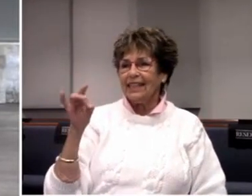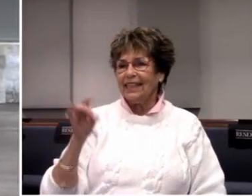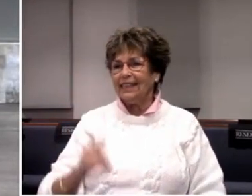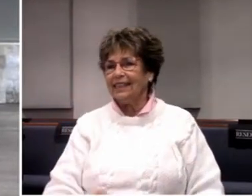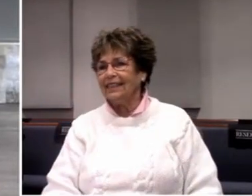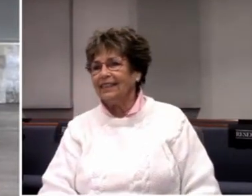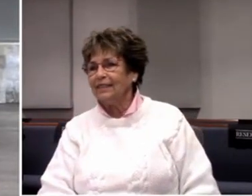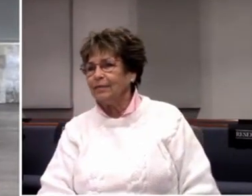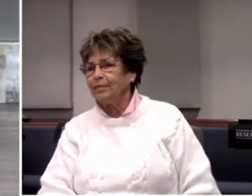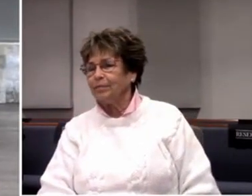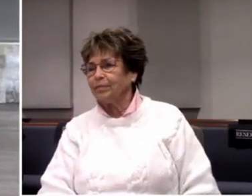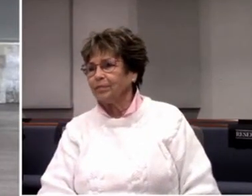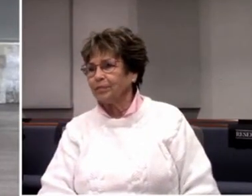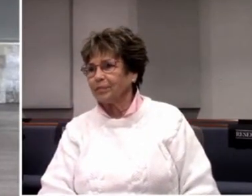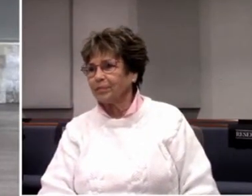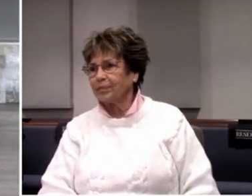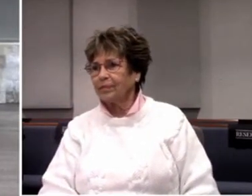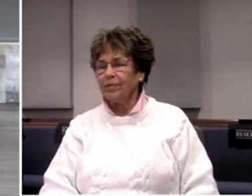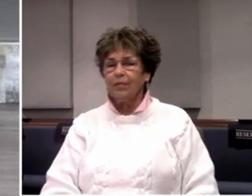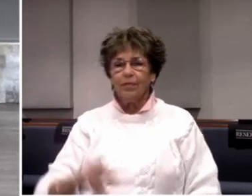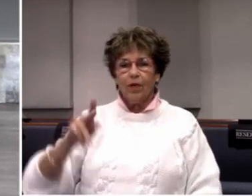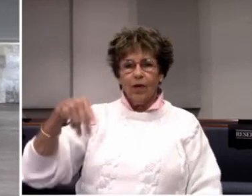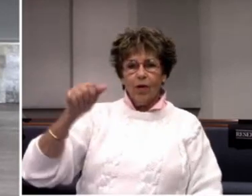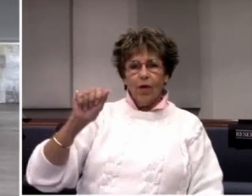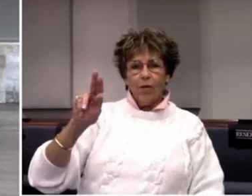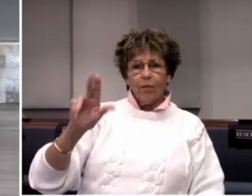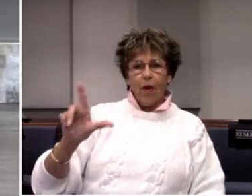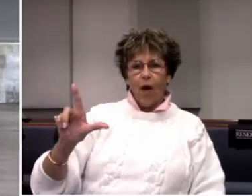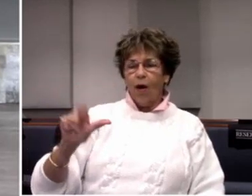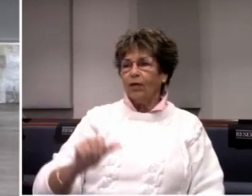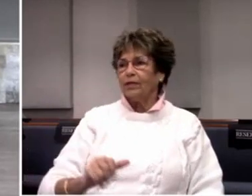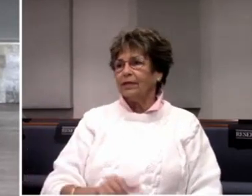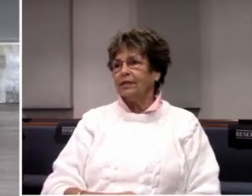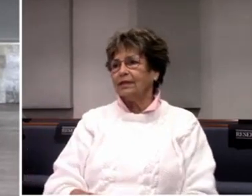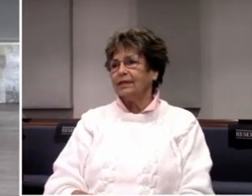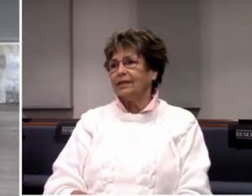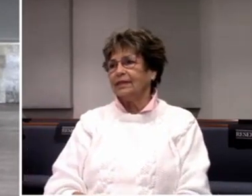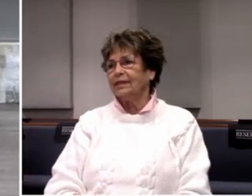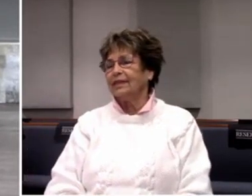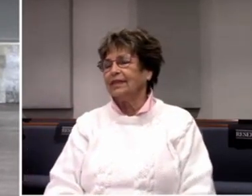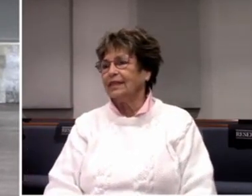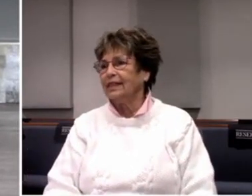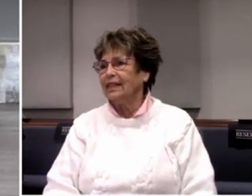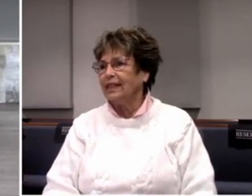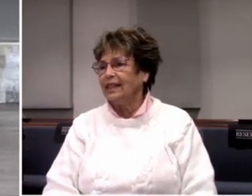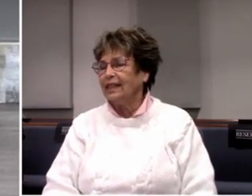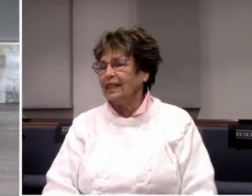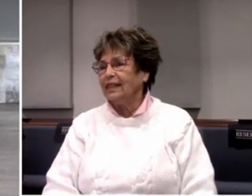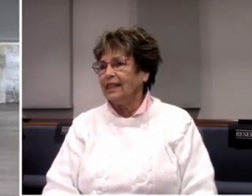us that Paul is a realist here. He is a realist here.